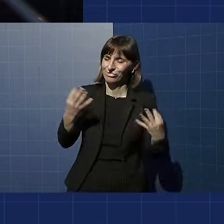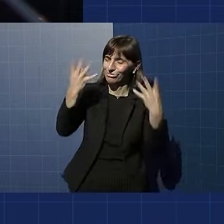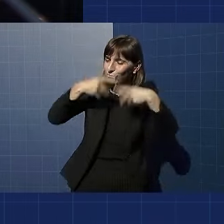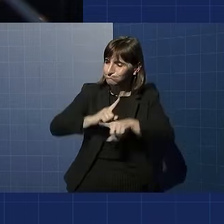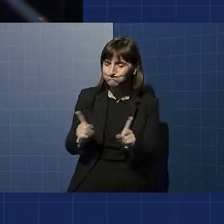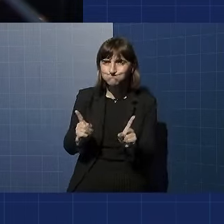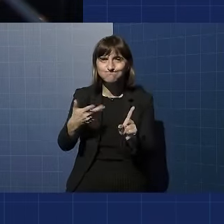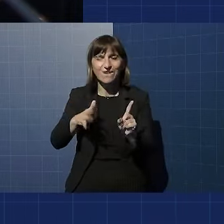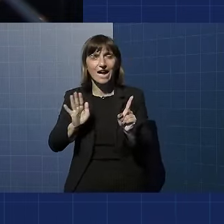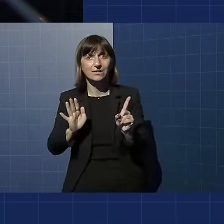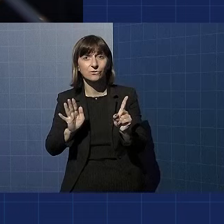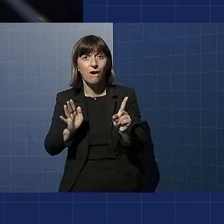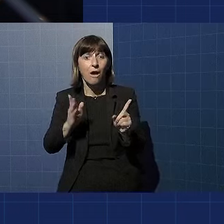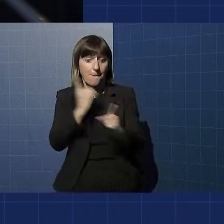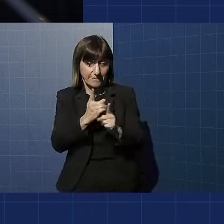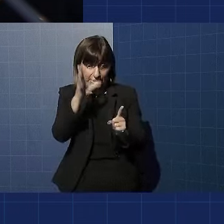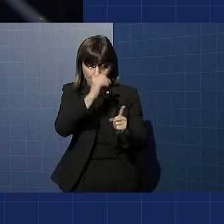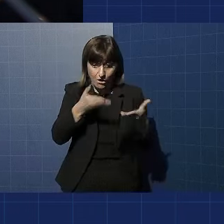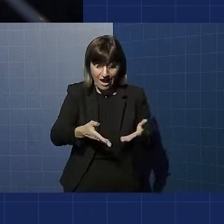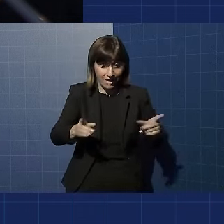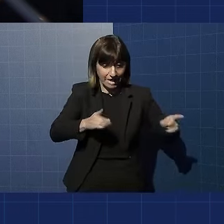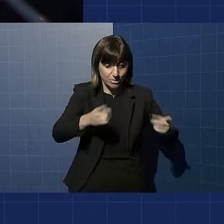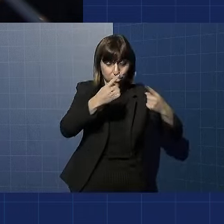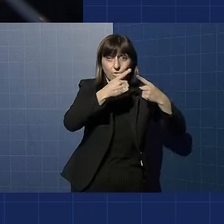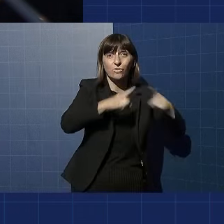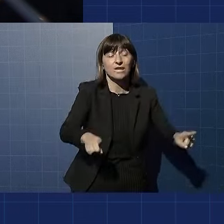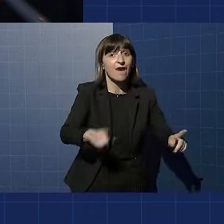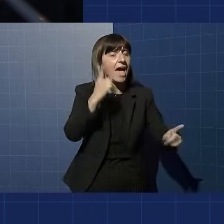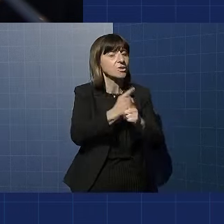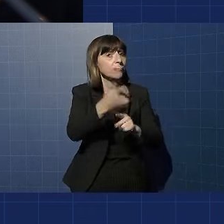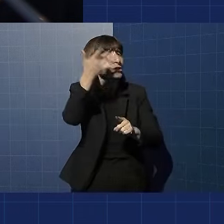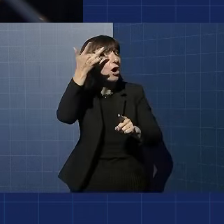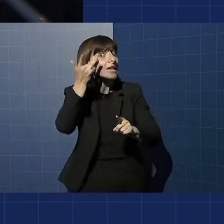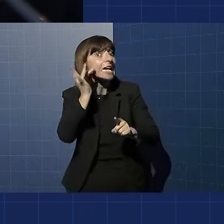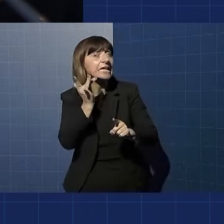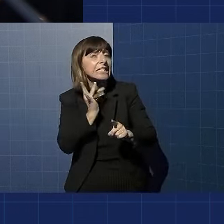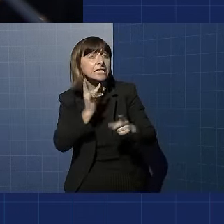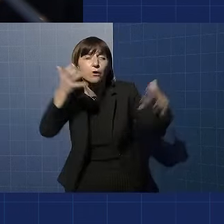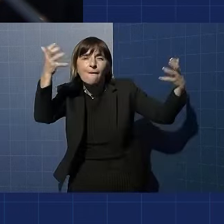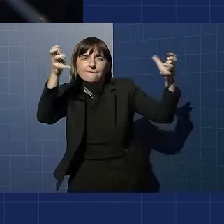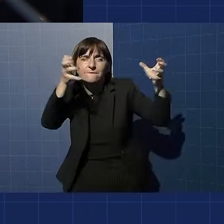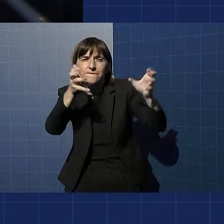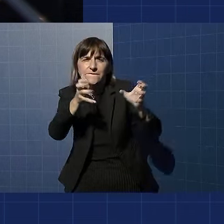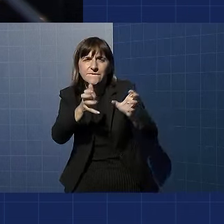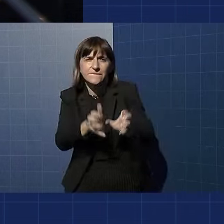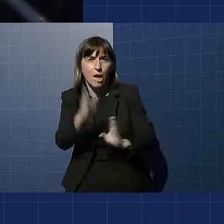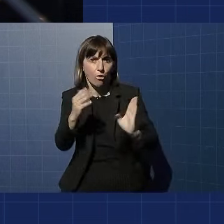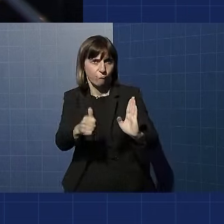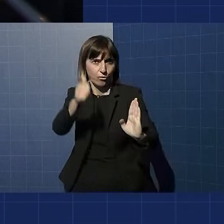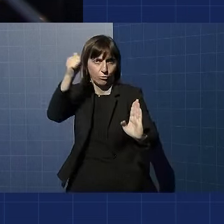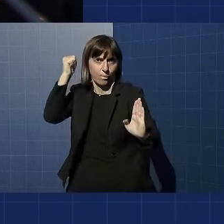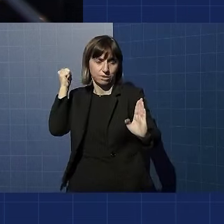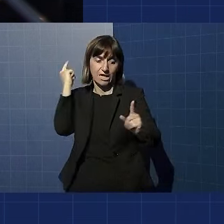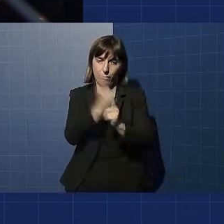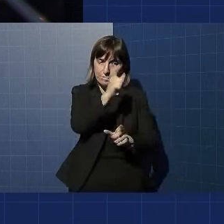have. Again, coming also to the safe and ethical aspect of bringing astronauts into space. Also noting that